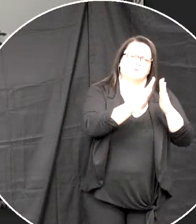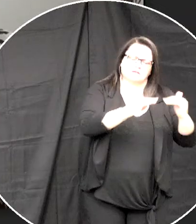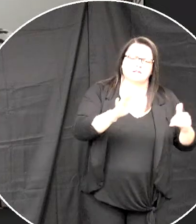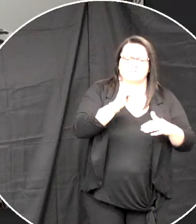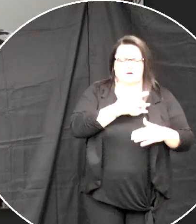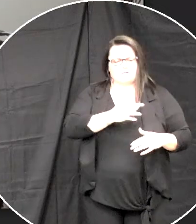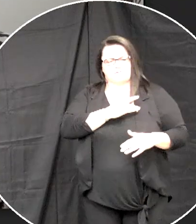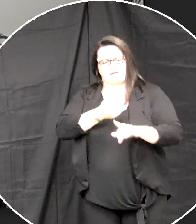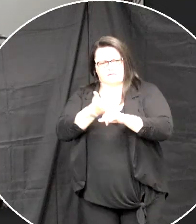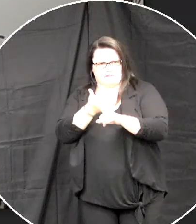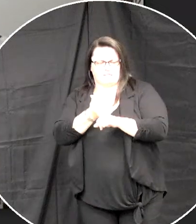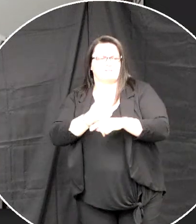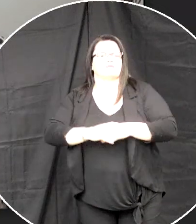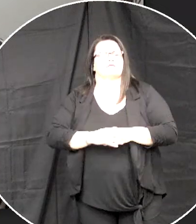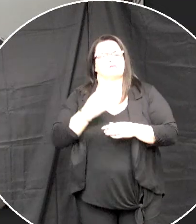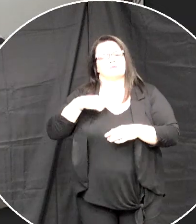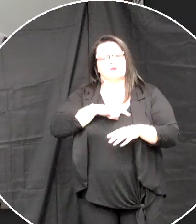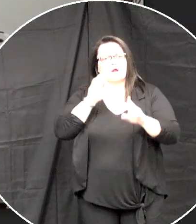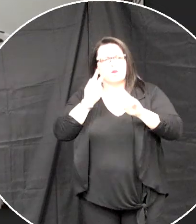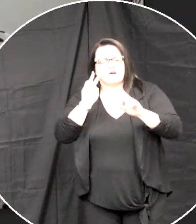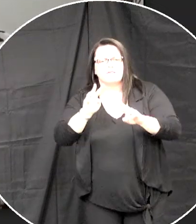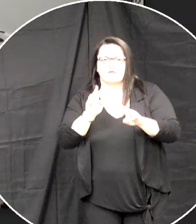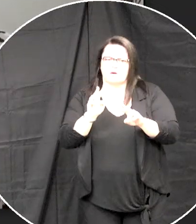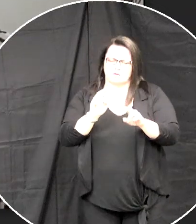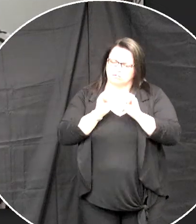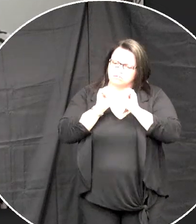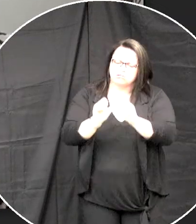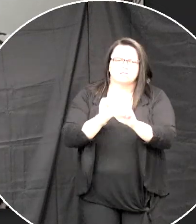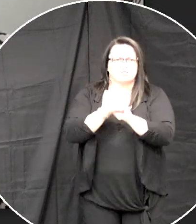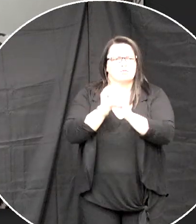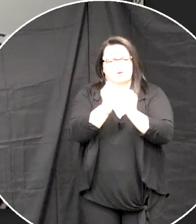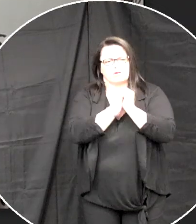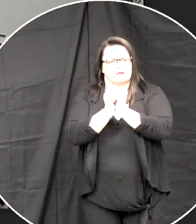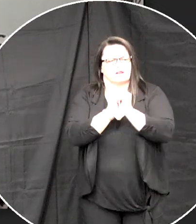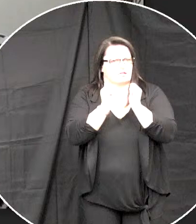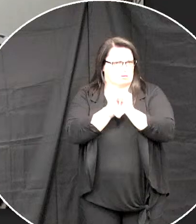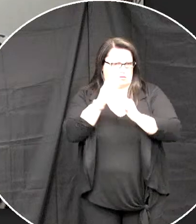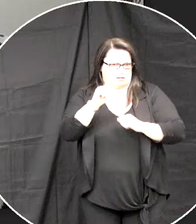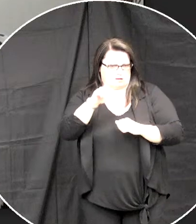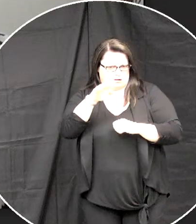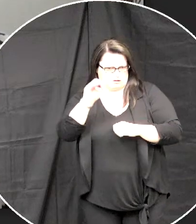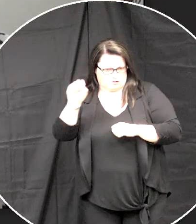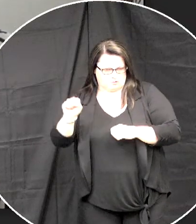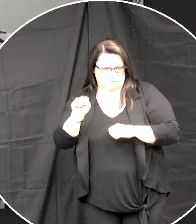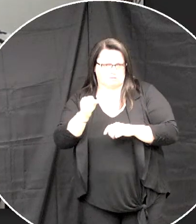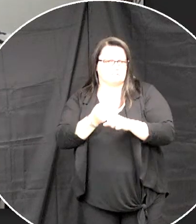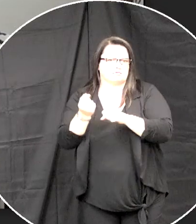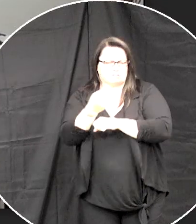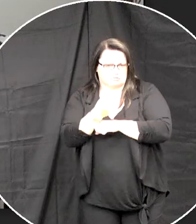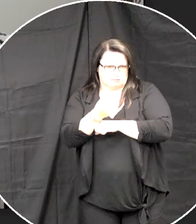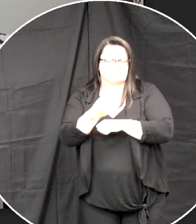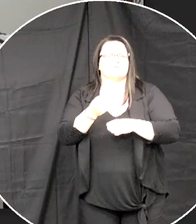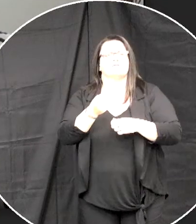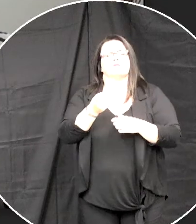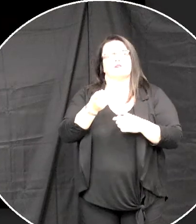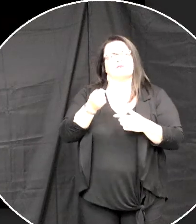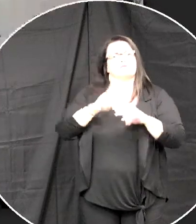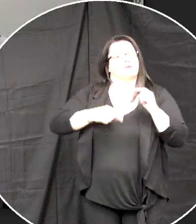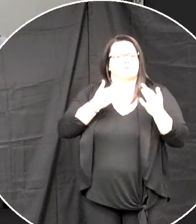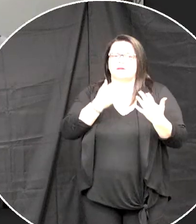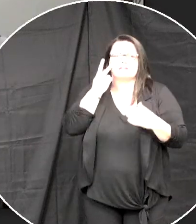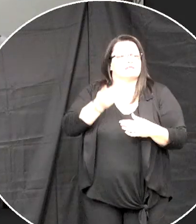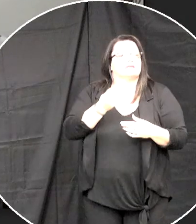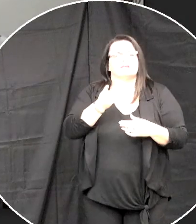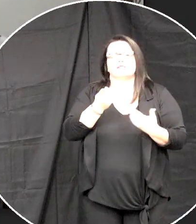really look forward to working even more with NLESD in the new year, and we can't wait to see what else we're able to achieve.